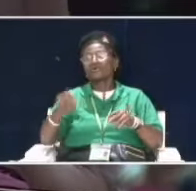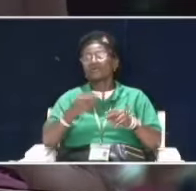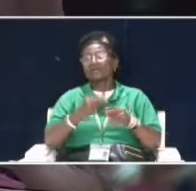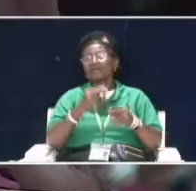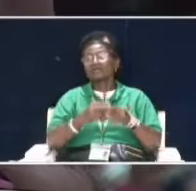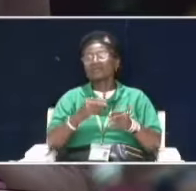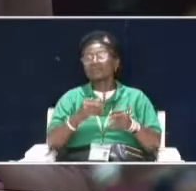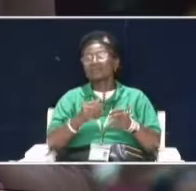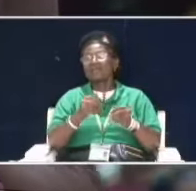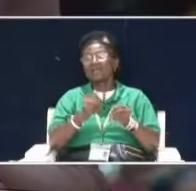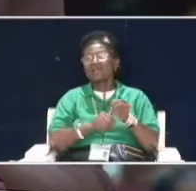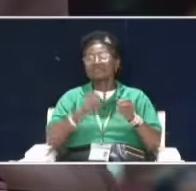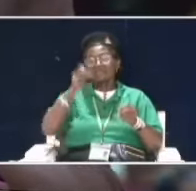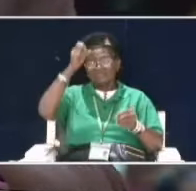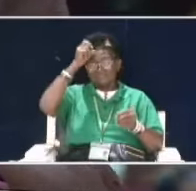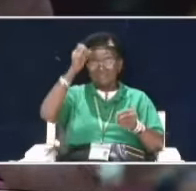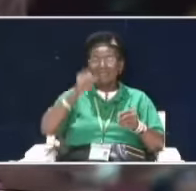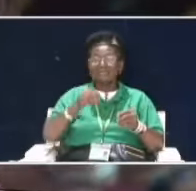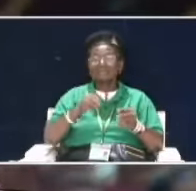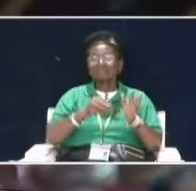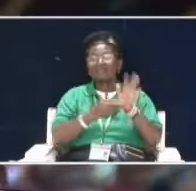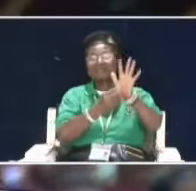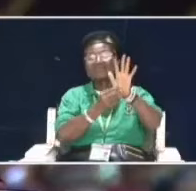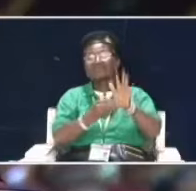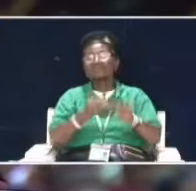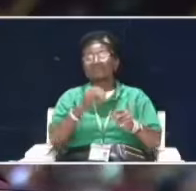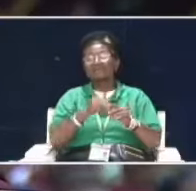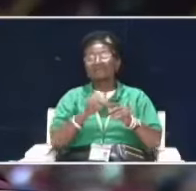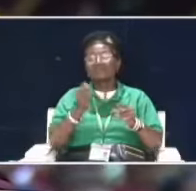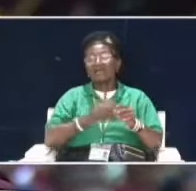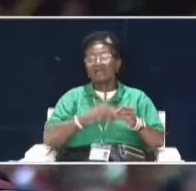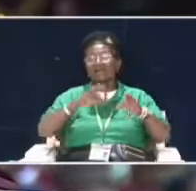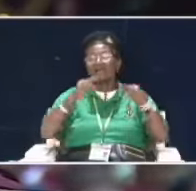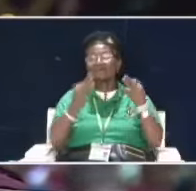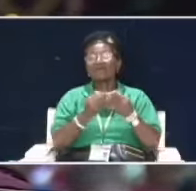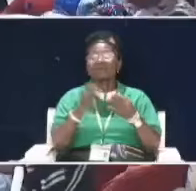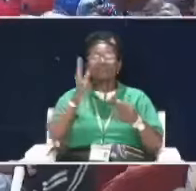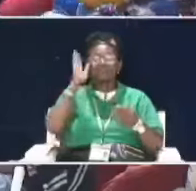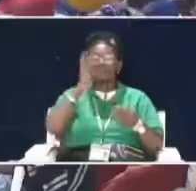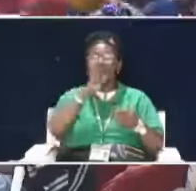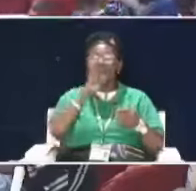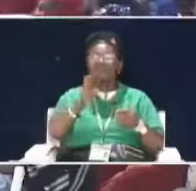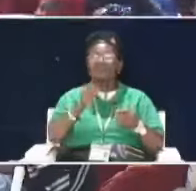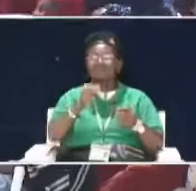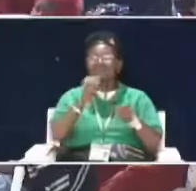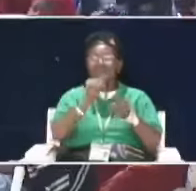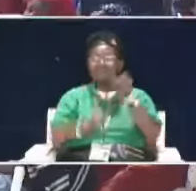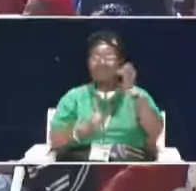every satanic manifestation in our families will be ending tonight.